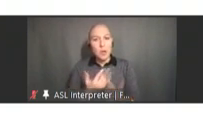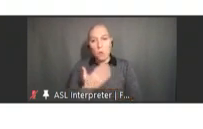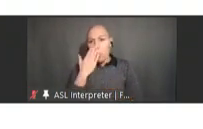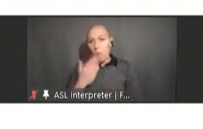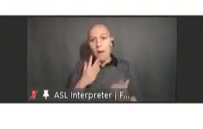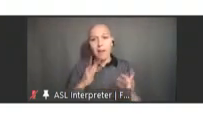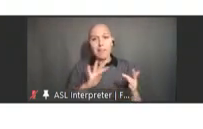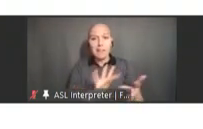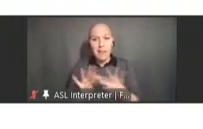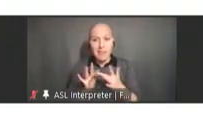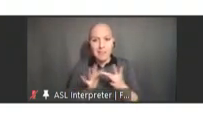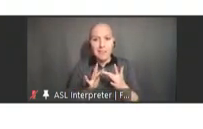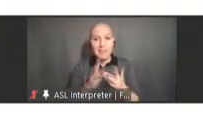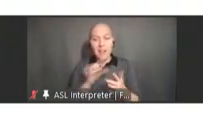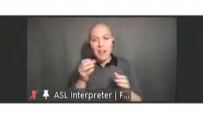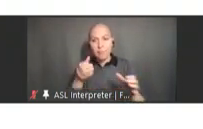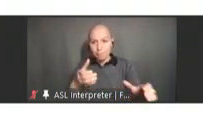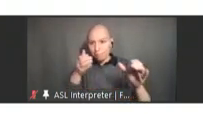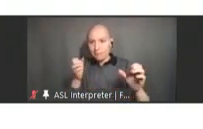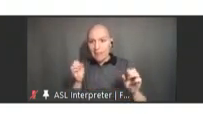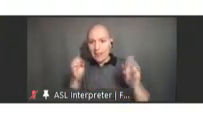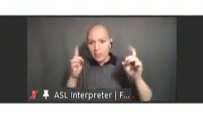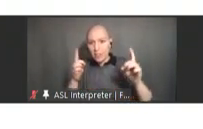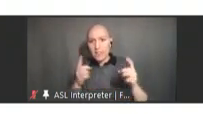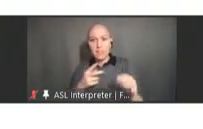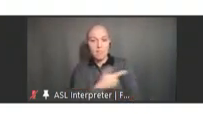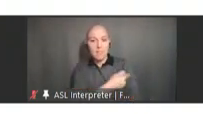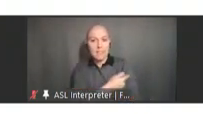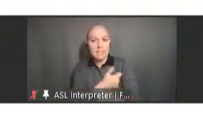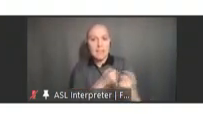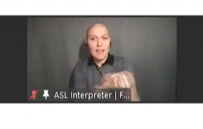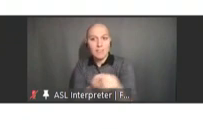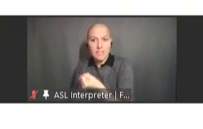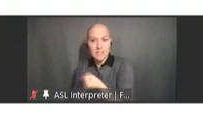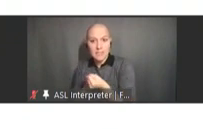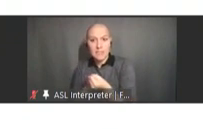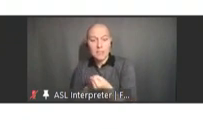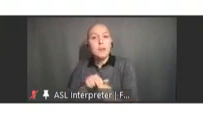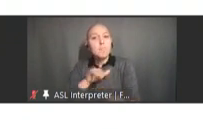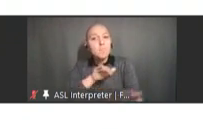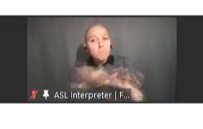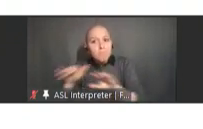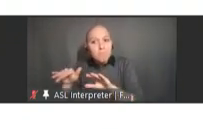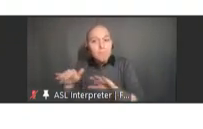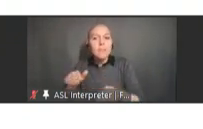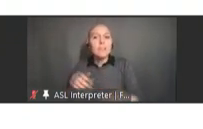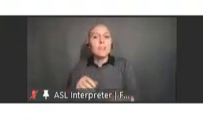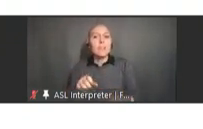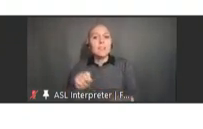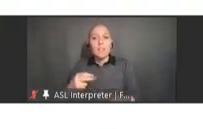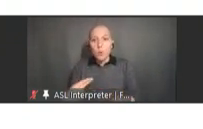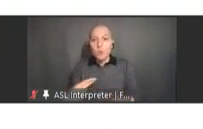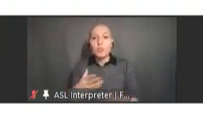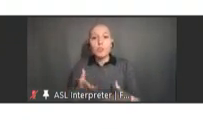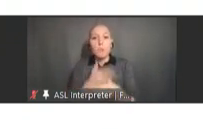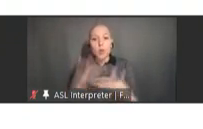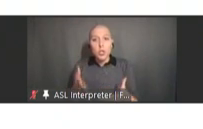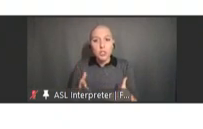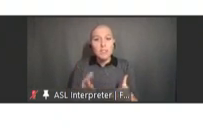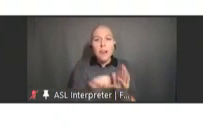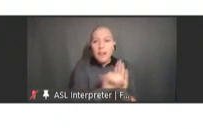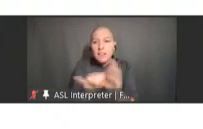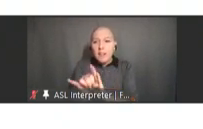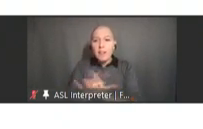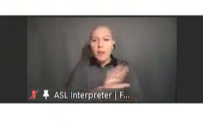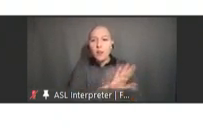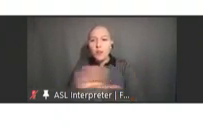vaccine advocates to encourage all the organizations, partners, and stakeholders here at this meeting to identify what their organization or health